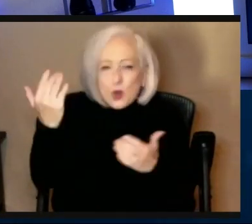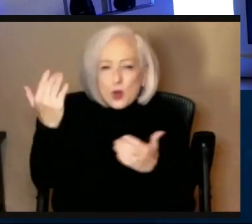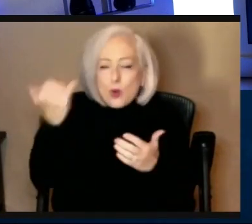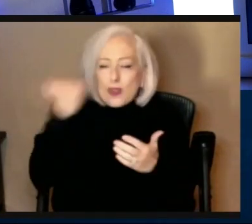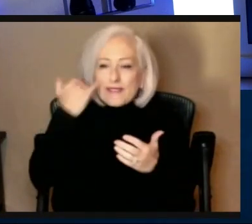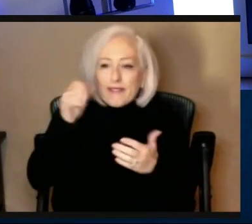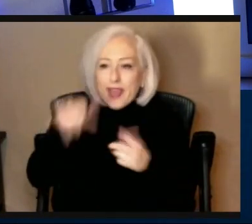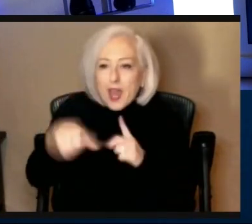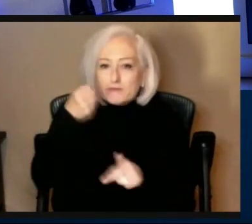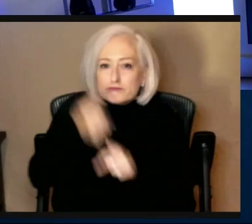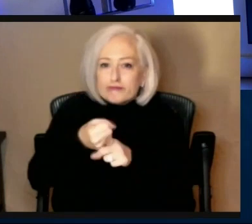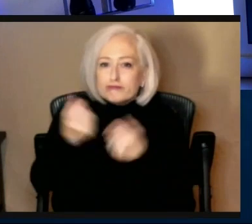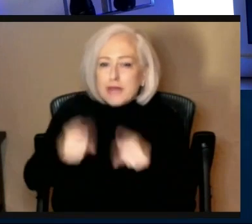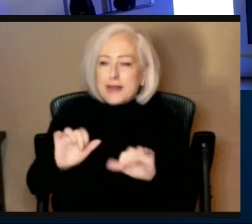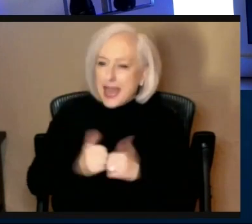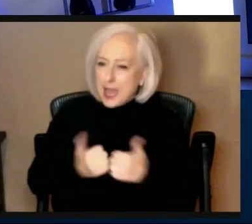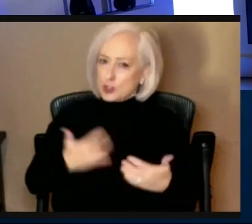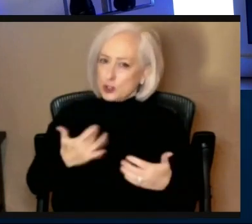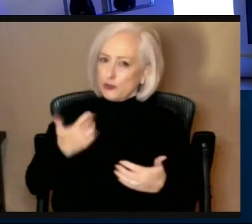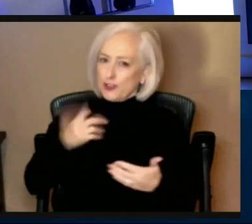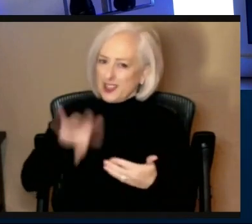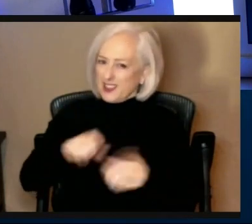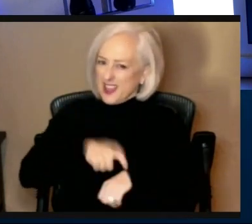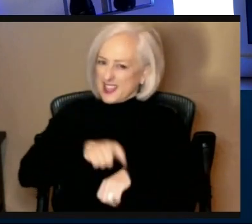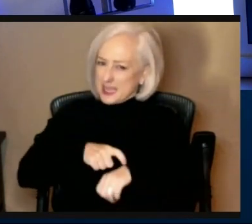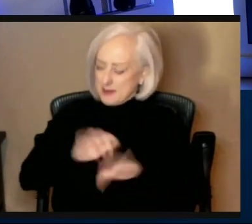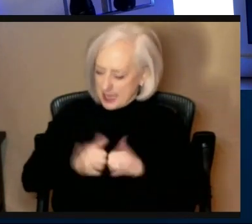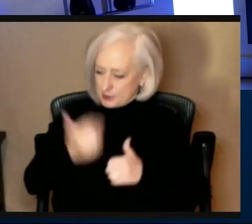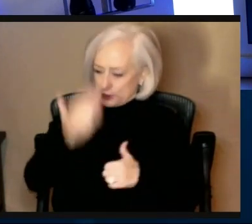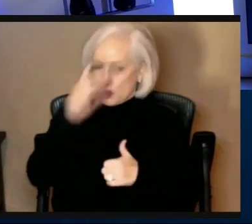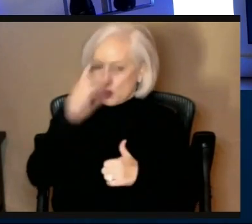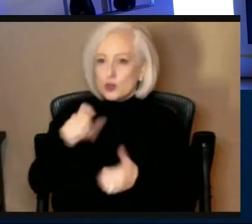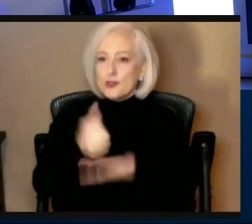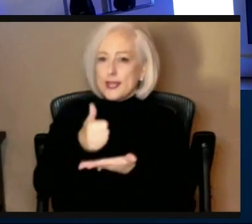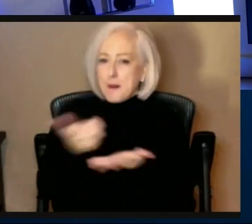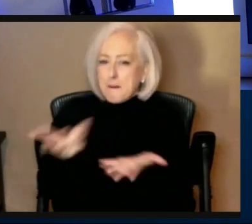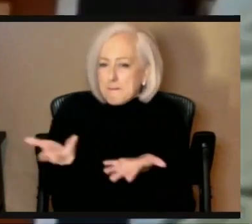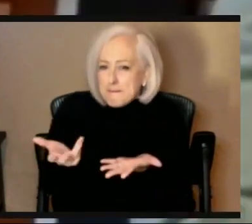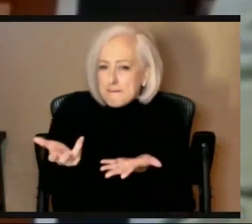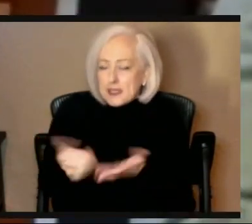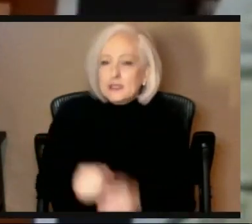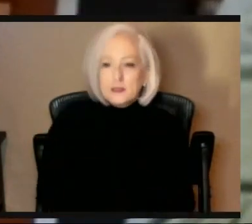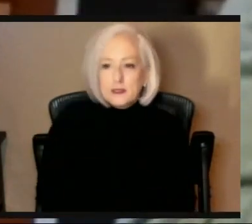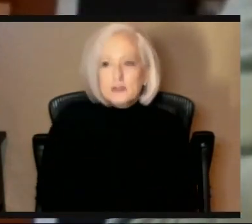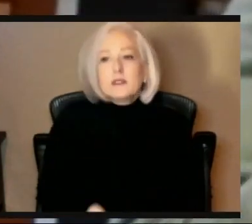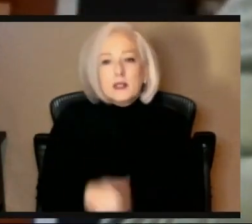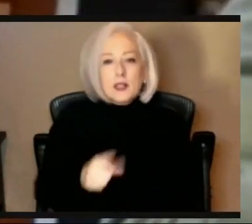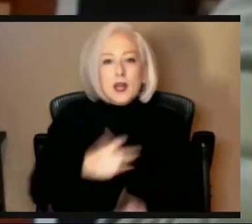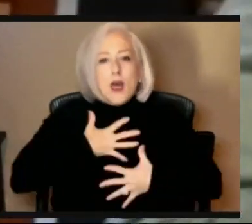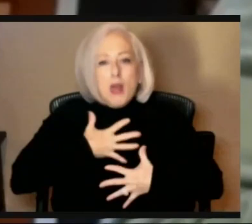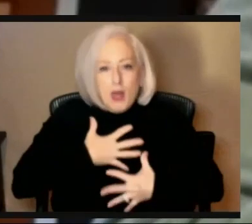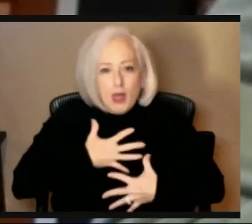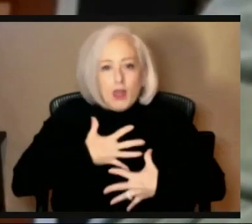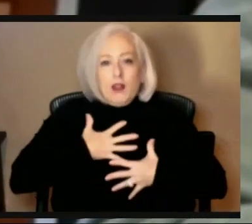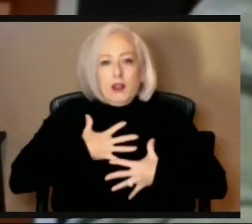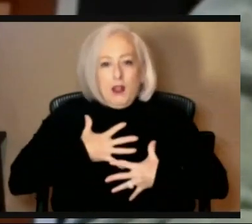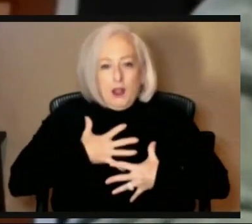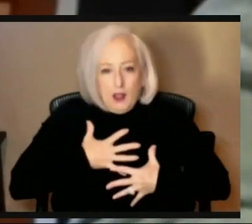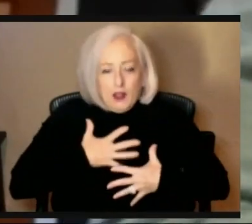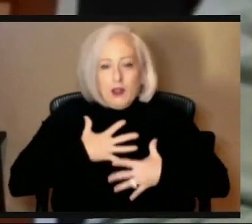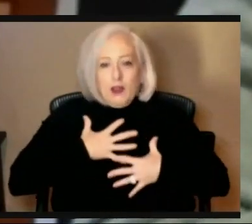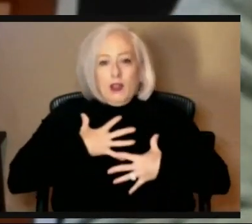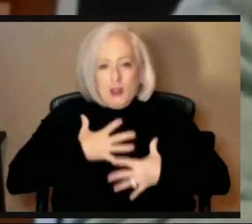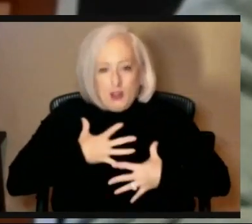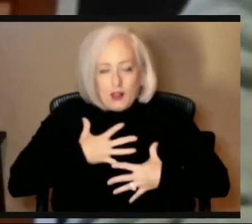but how did it feel, Brian, at the time? How did you know you needed to get help? Well, you're short of breath. You can't really breathe.